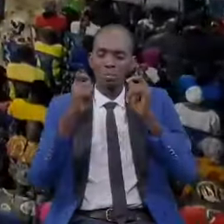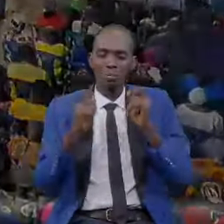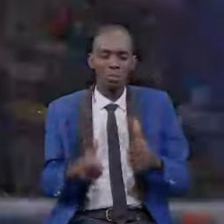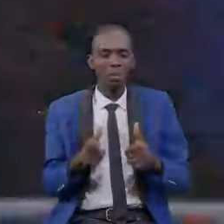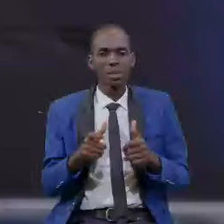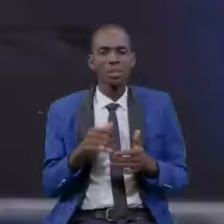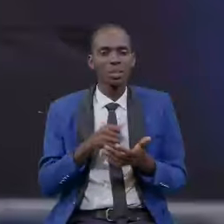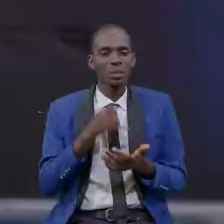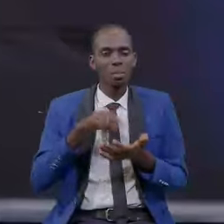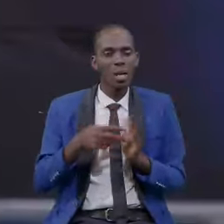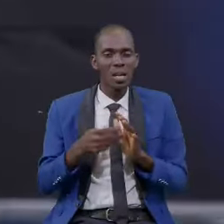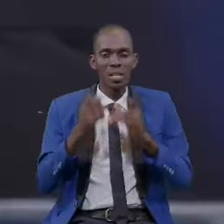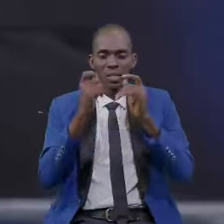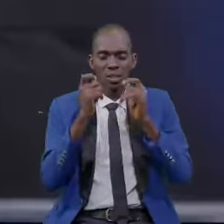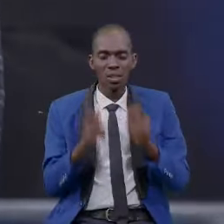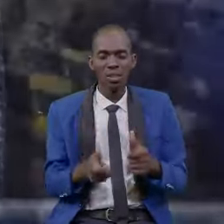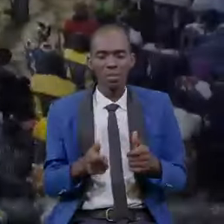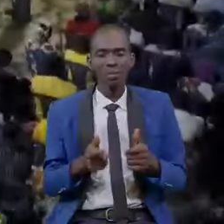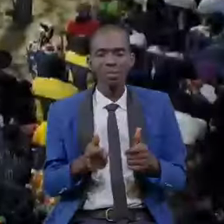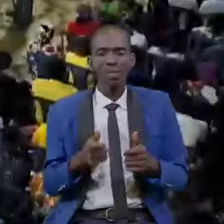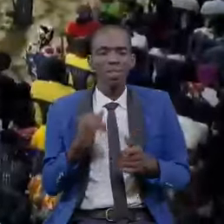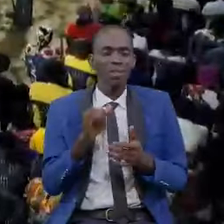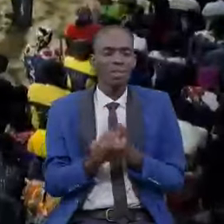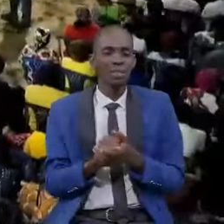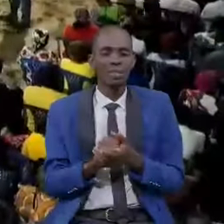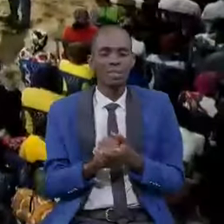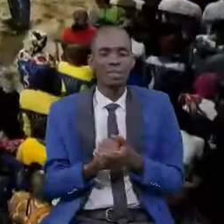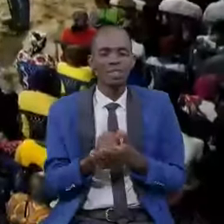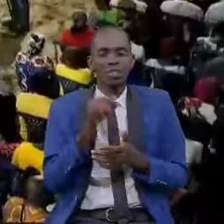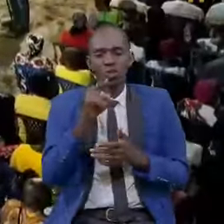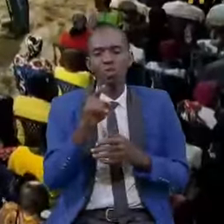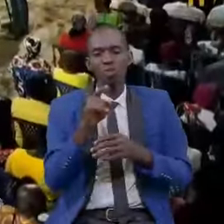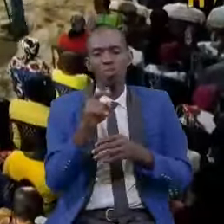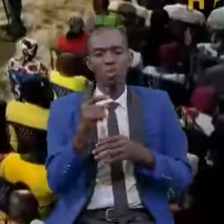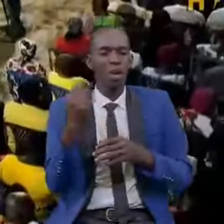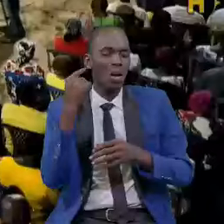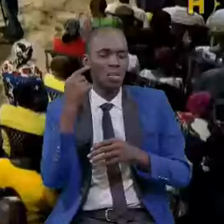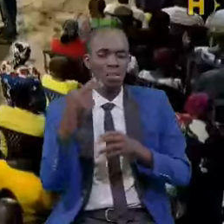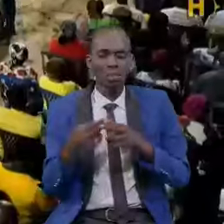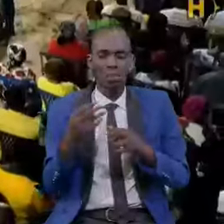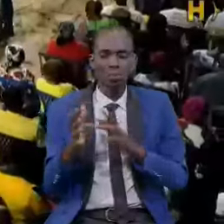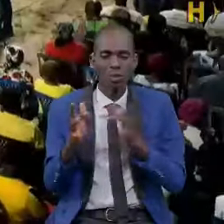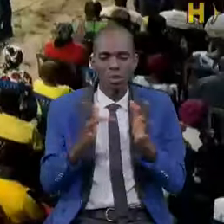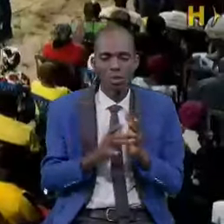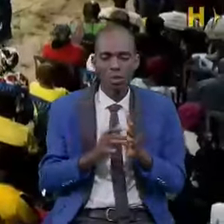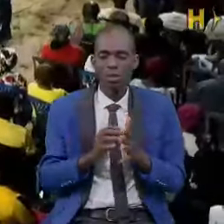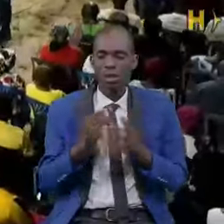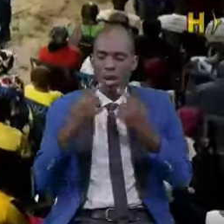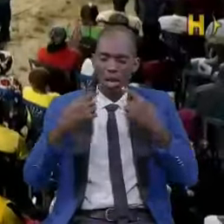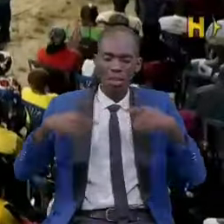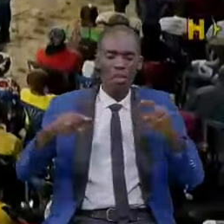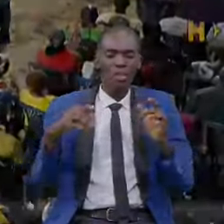immediately. Immediately you hear the name of Jesus pronounced against your